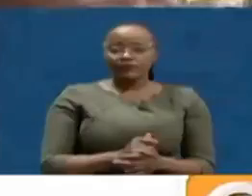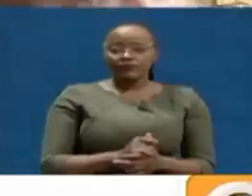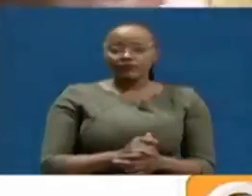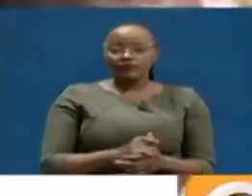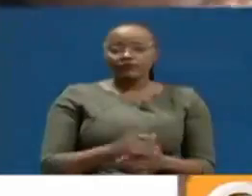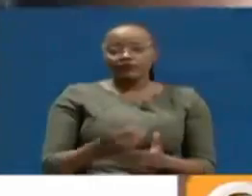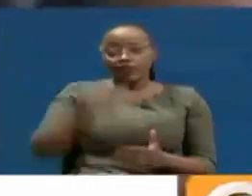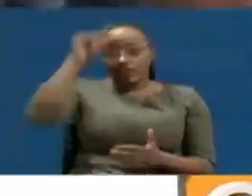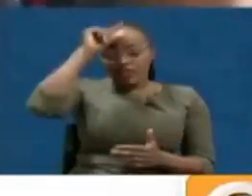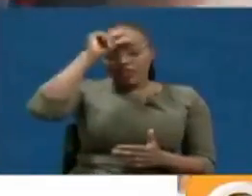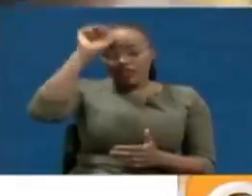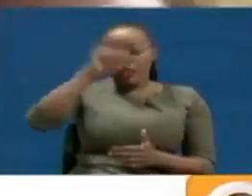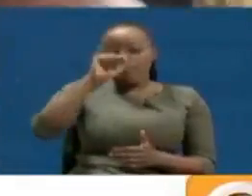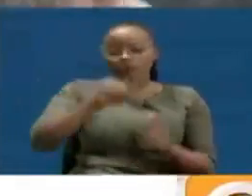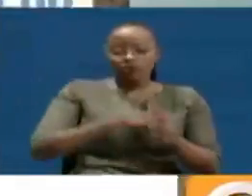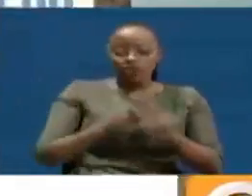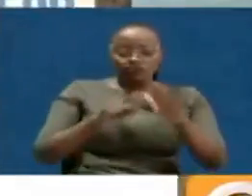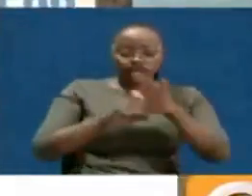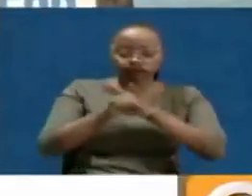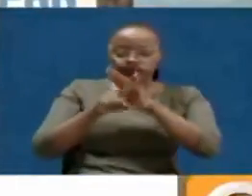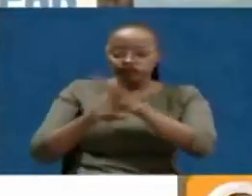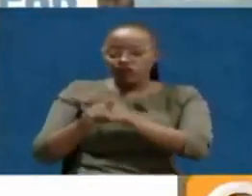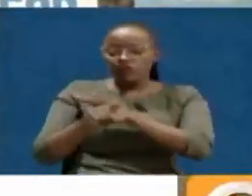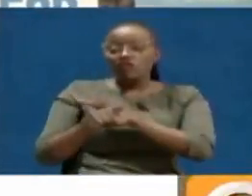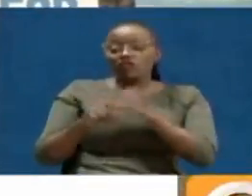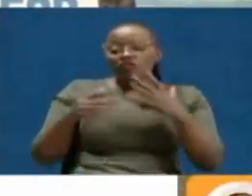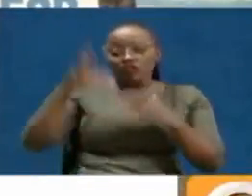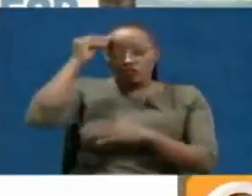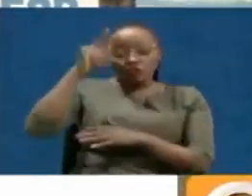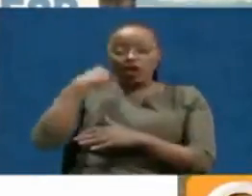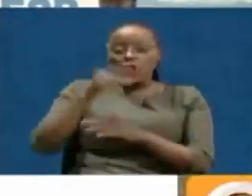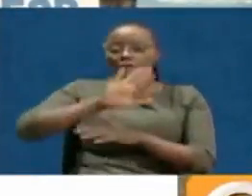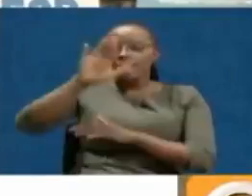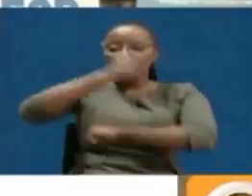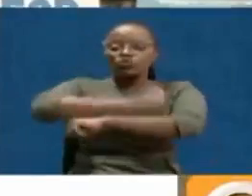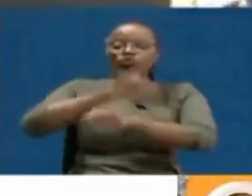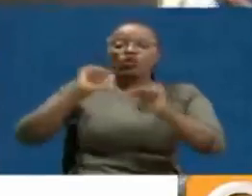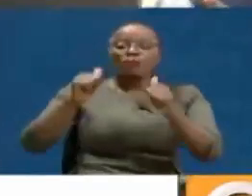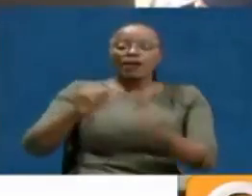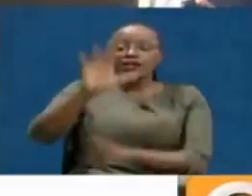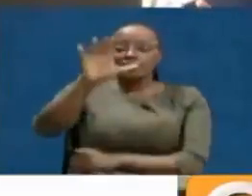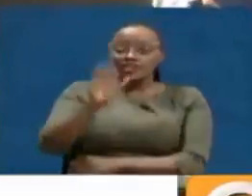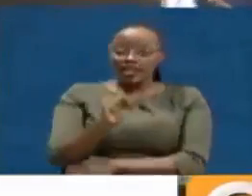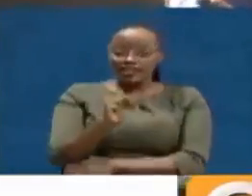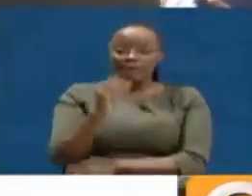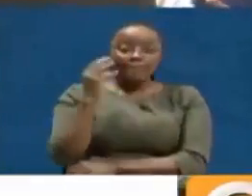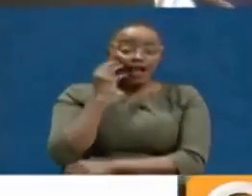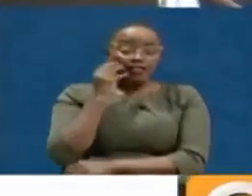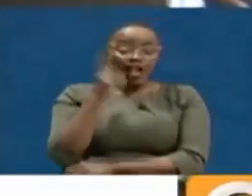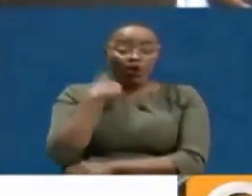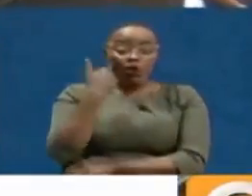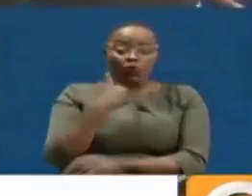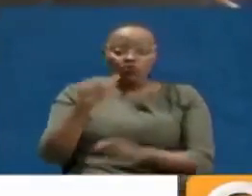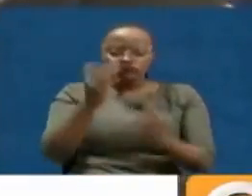Yet again, the government may begin a door-to-door campaign for learners who have not reported to school. Interior Cabinet Secretary Dr. Fred Matiang’i, who